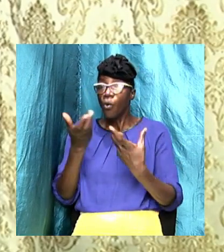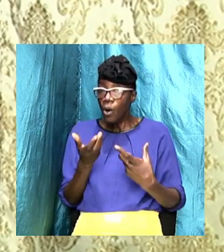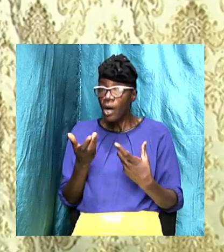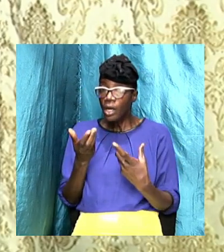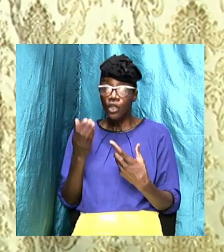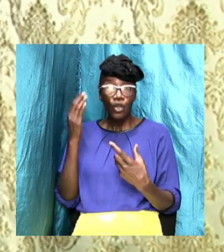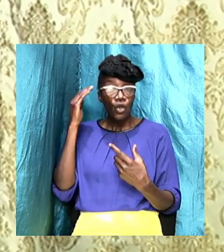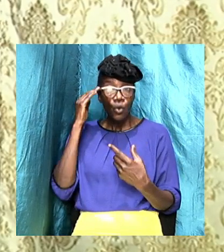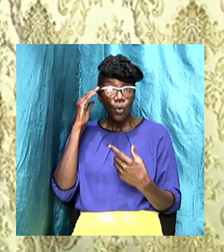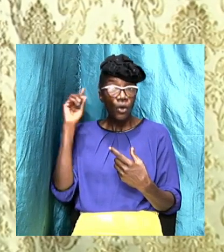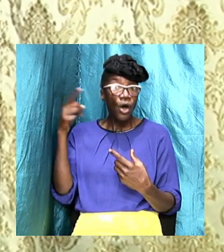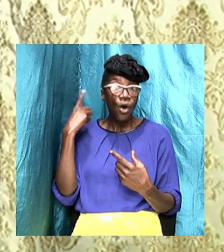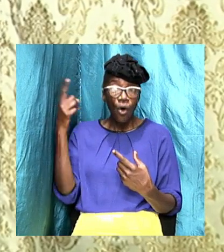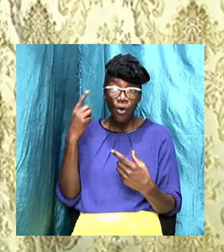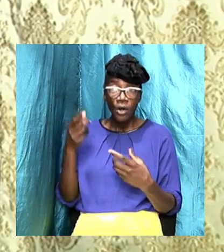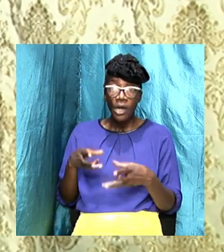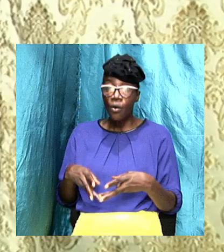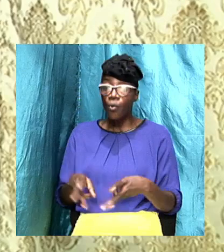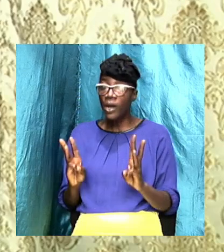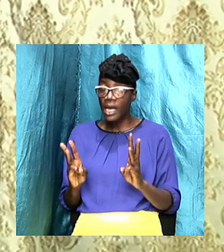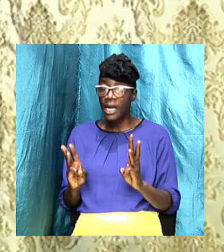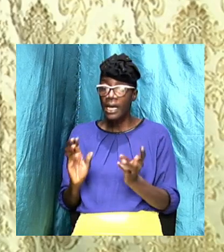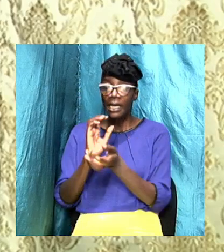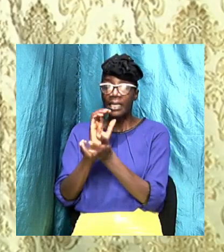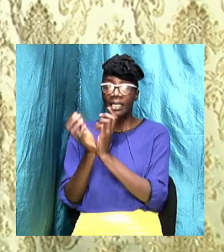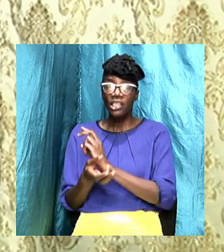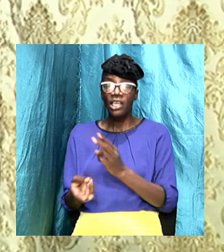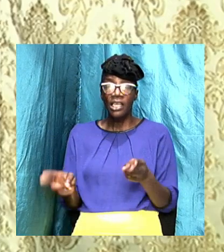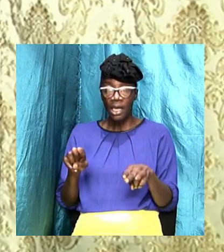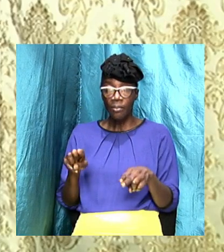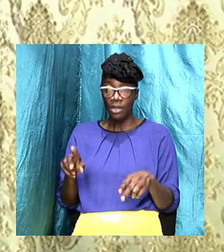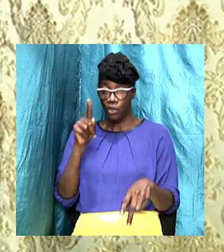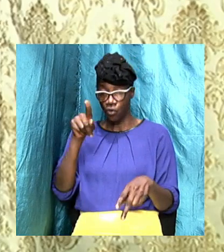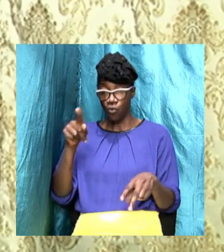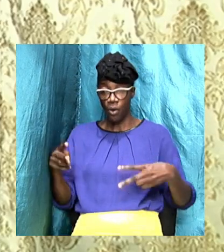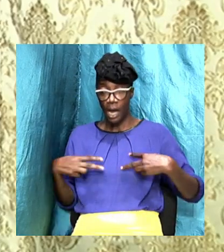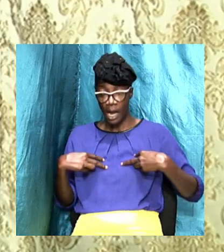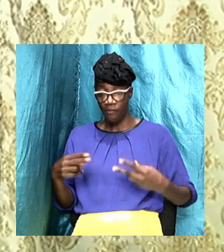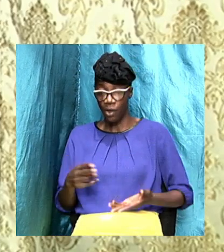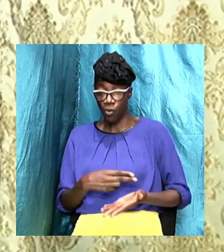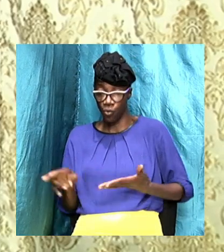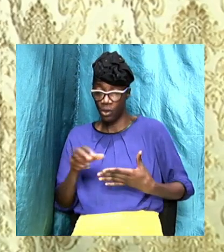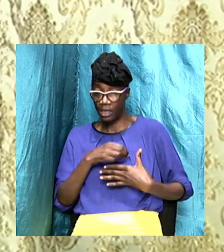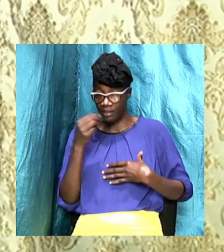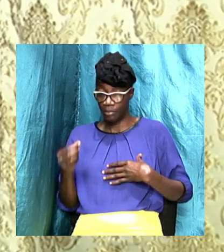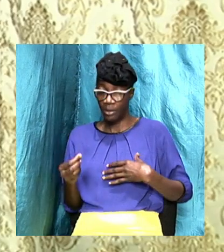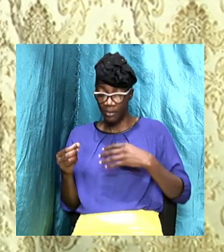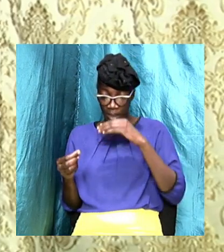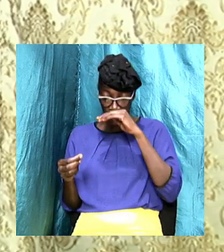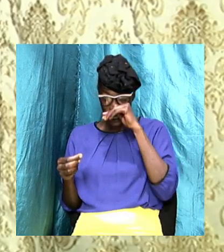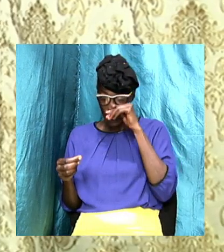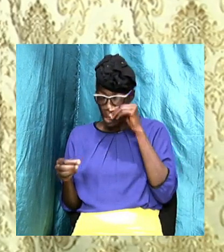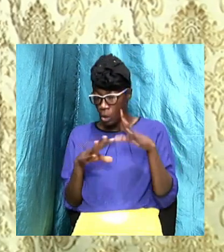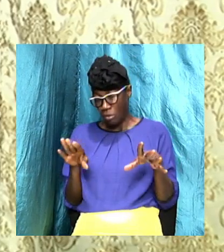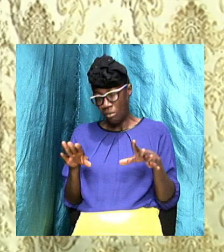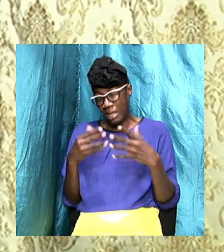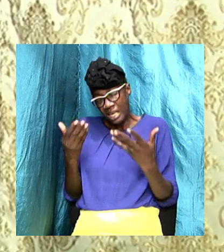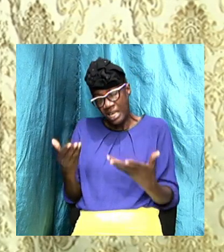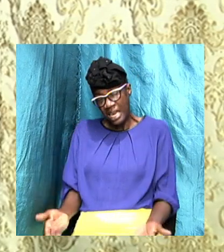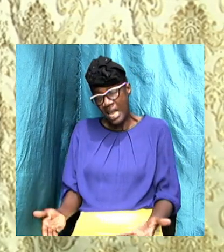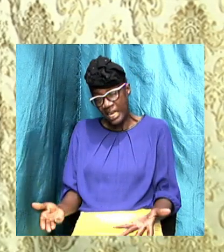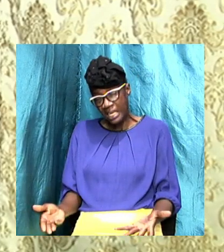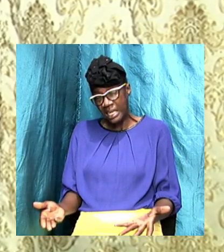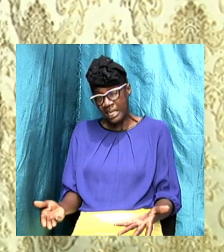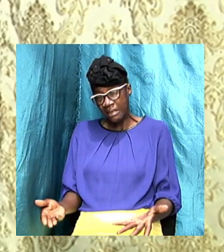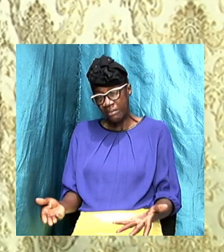way that change is going to happen is if we have the Holy Spirit. So let us not take it lightly. And, you